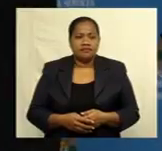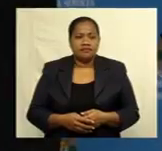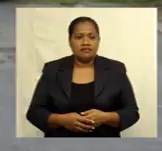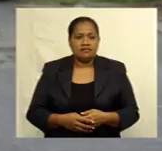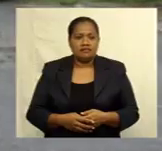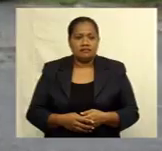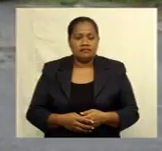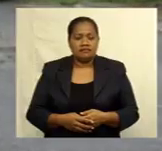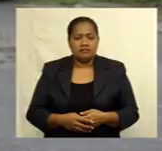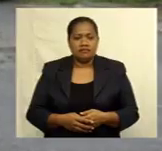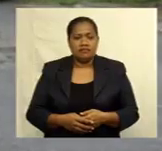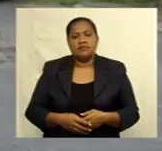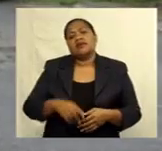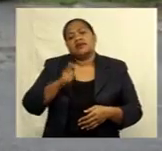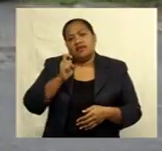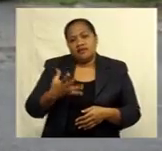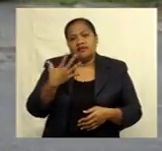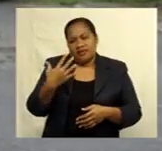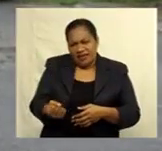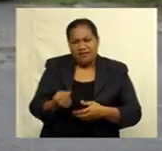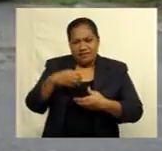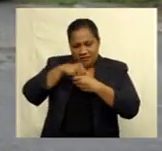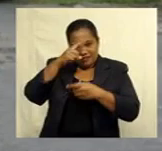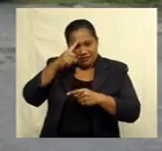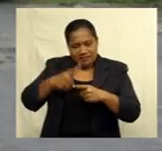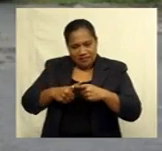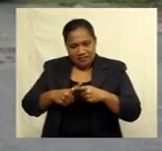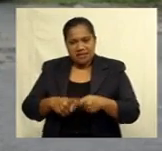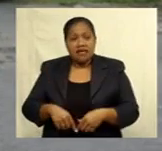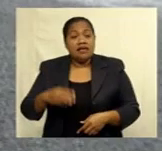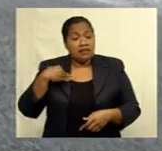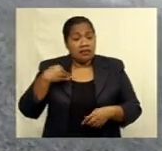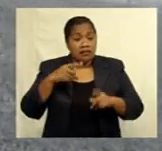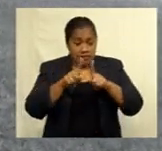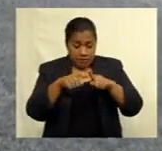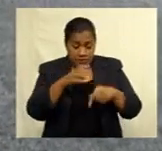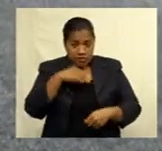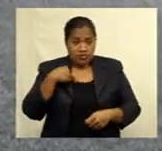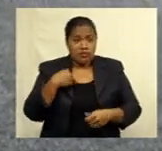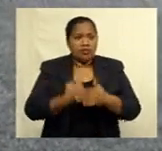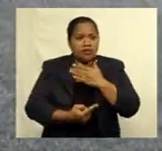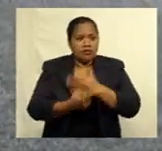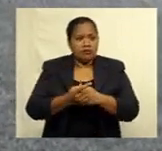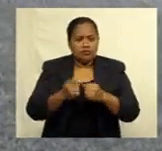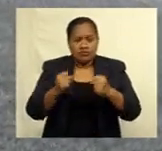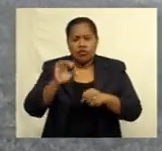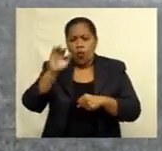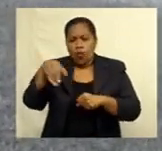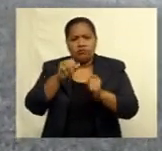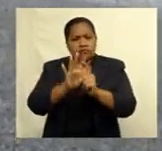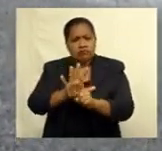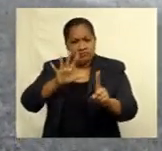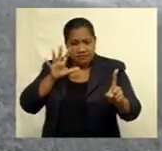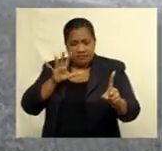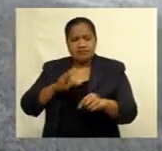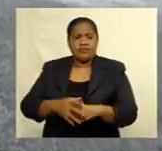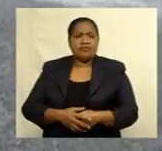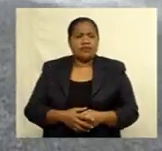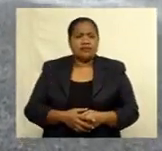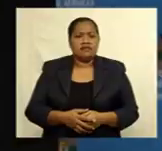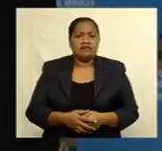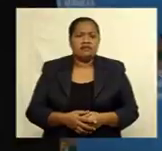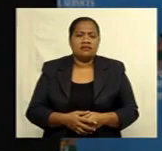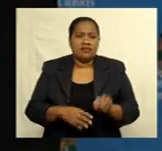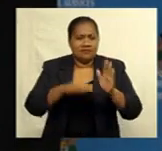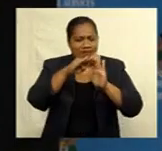older or have an underlying health condition. The Health Ministry has also strengthened its home isolation admission and discharge